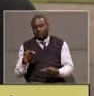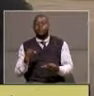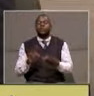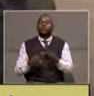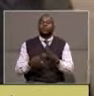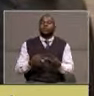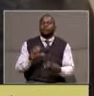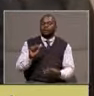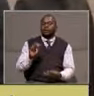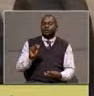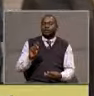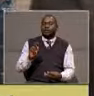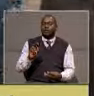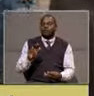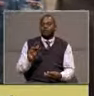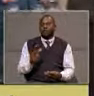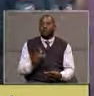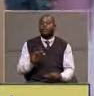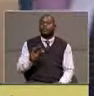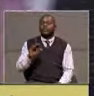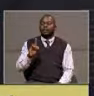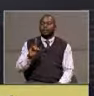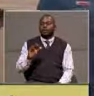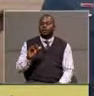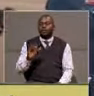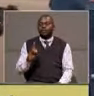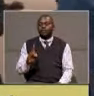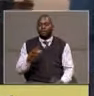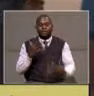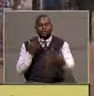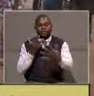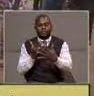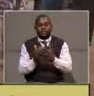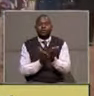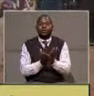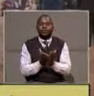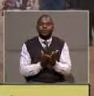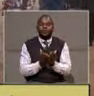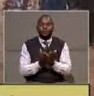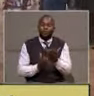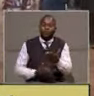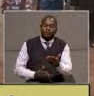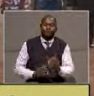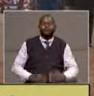Andrew Sorowen, and David Ahimbisiwe of Uganda Prisons Services.